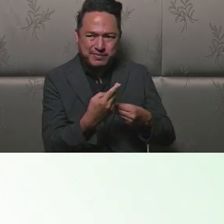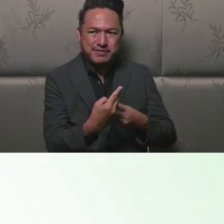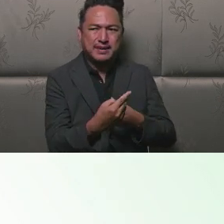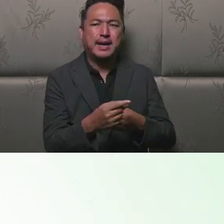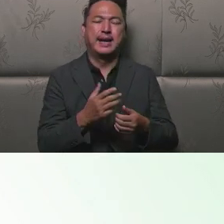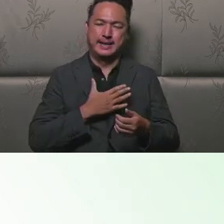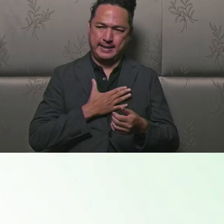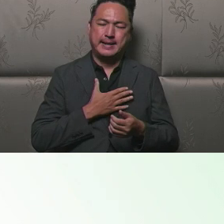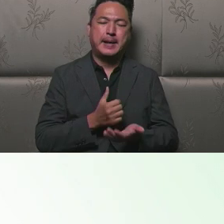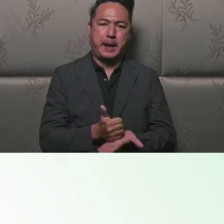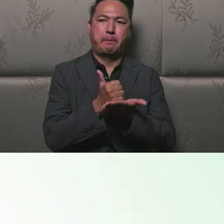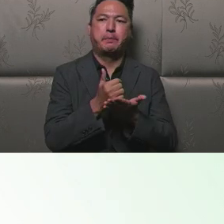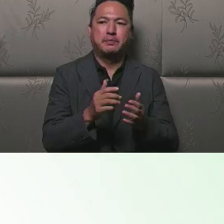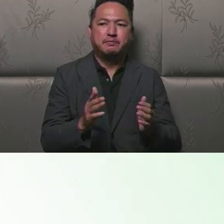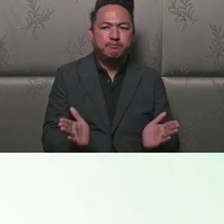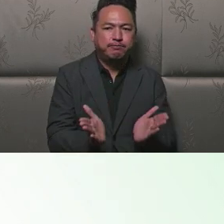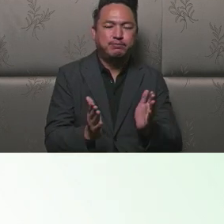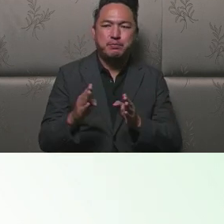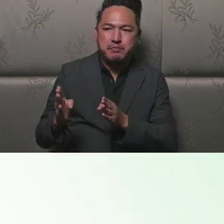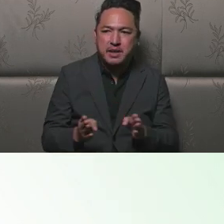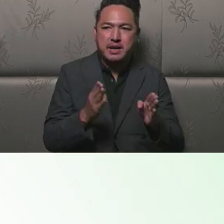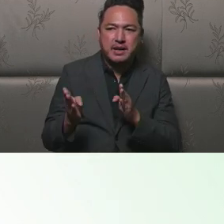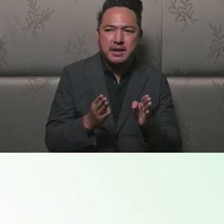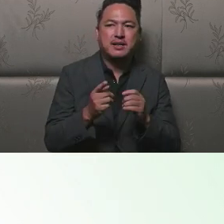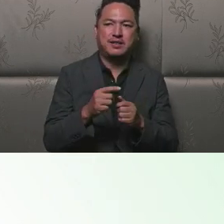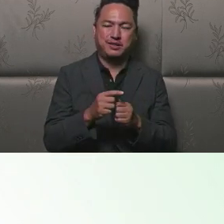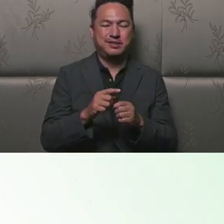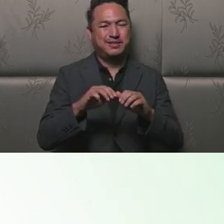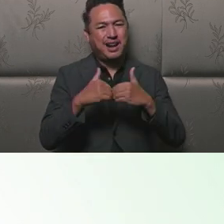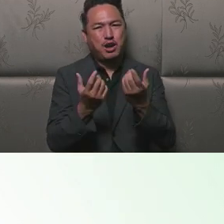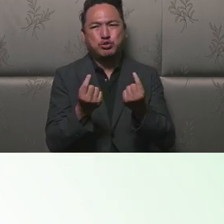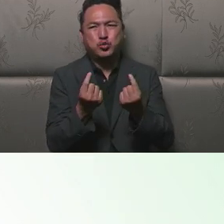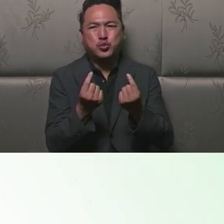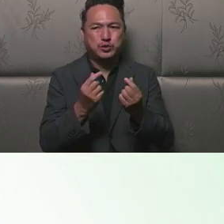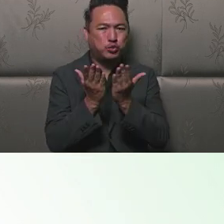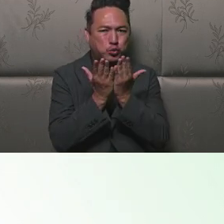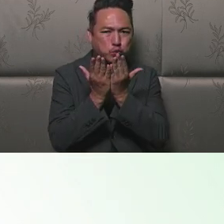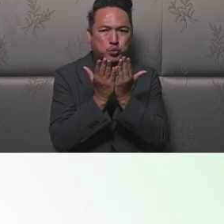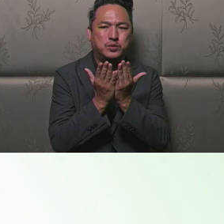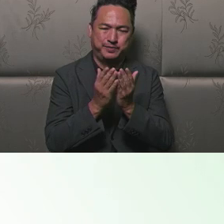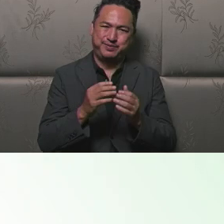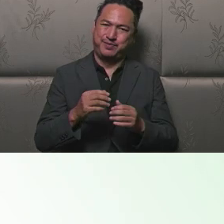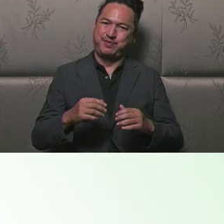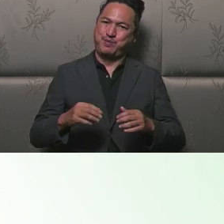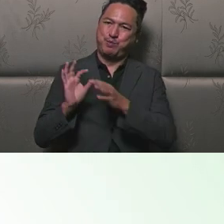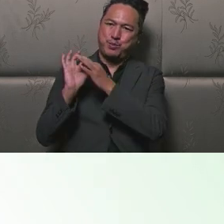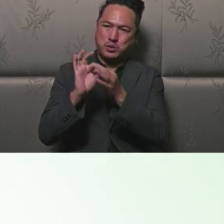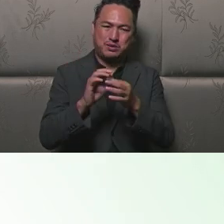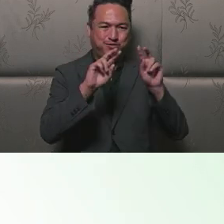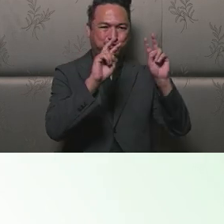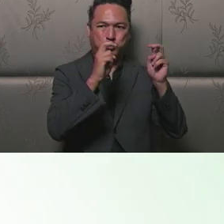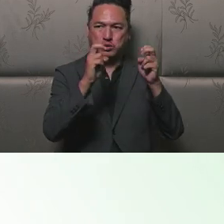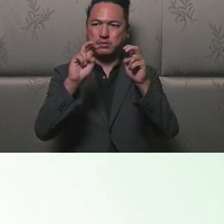which benefits everyone through shaping national policies, building capacities for local and national stakeholders, as well